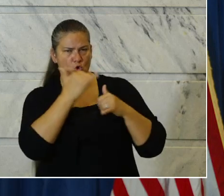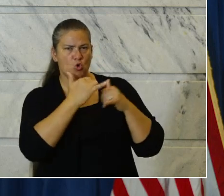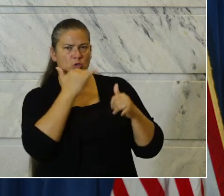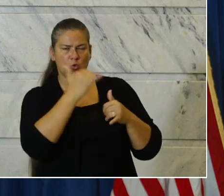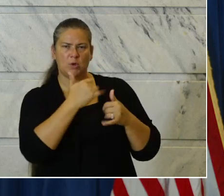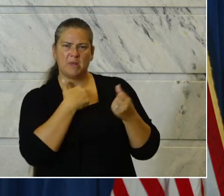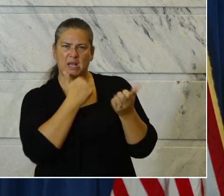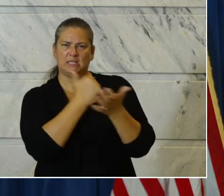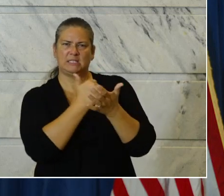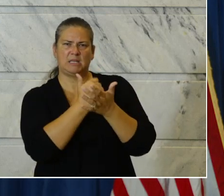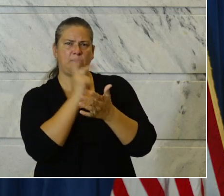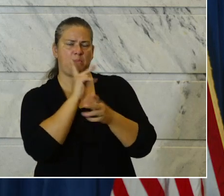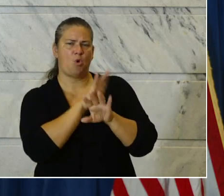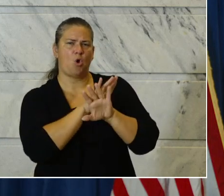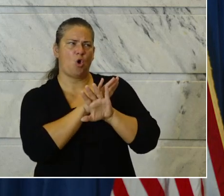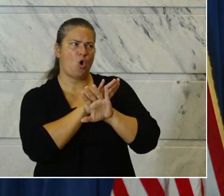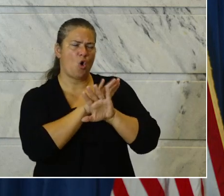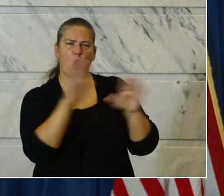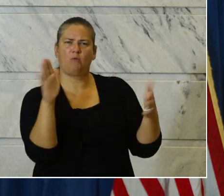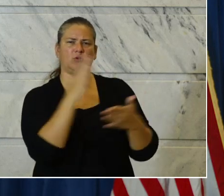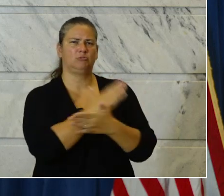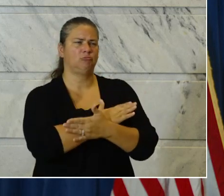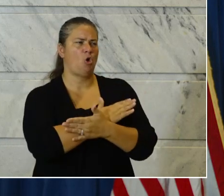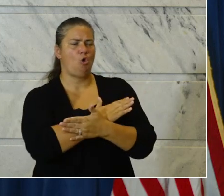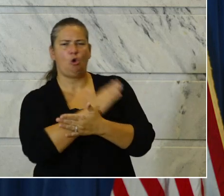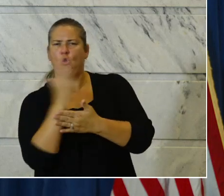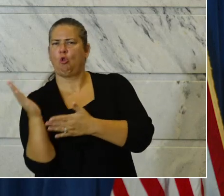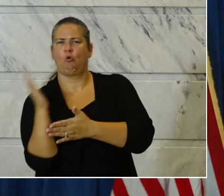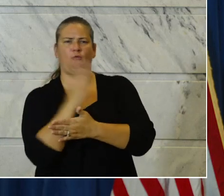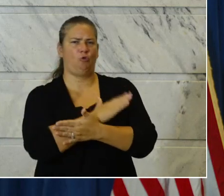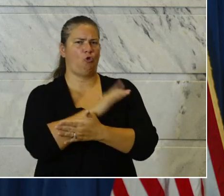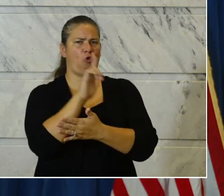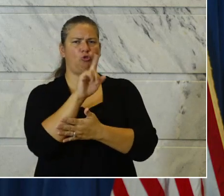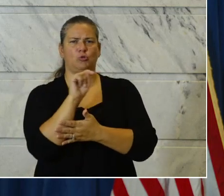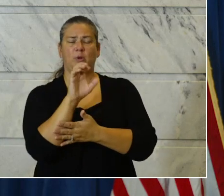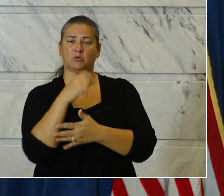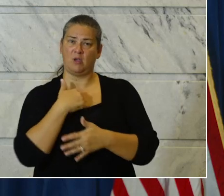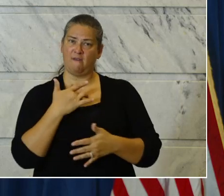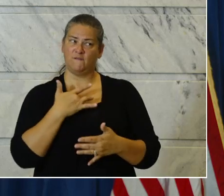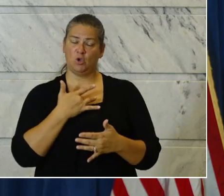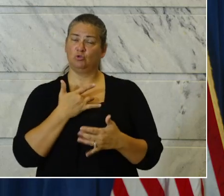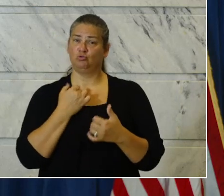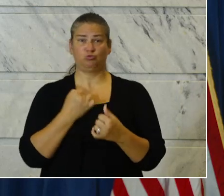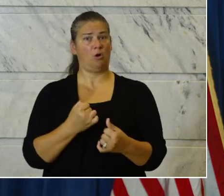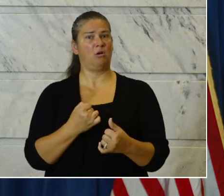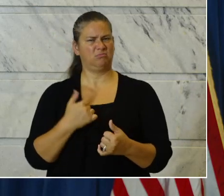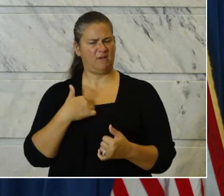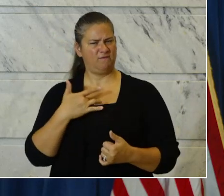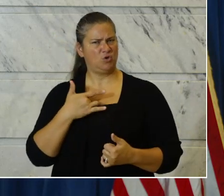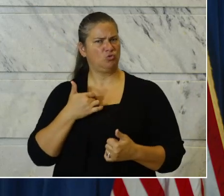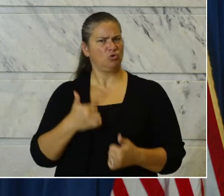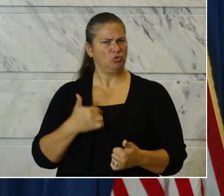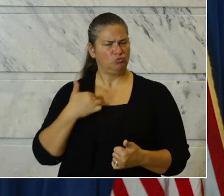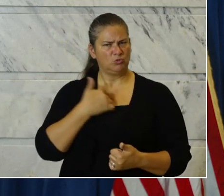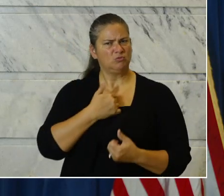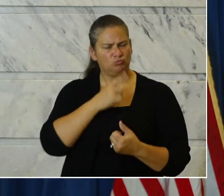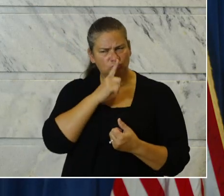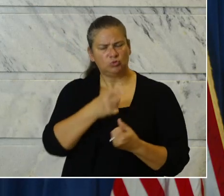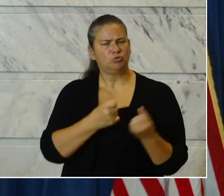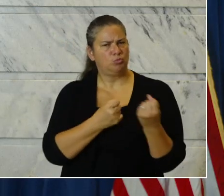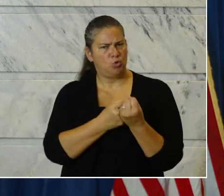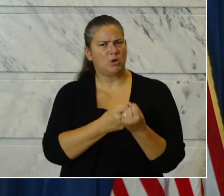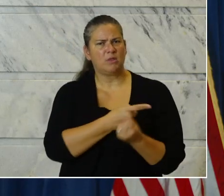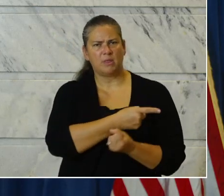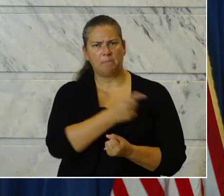folks across the continuum of long-term care. So I feel very good and very strong about the support we've given long-term